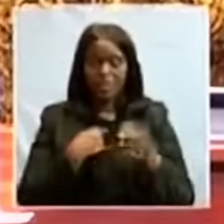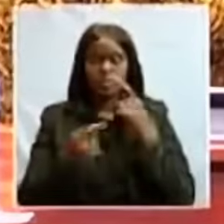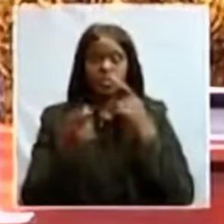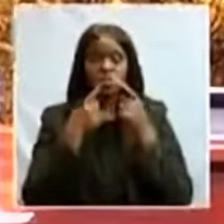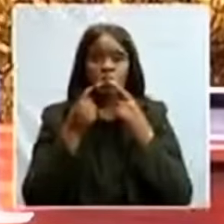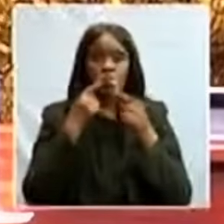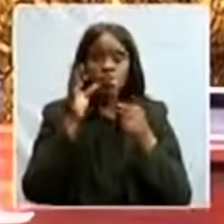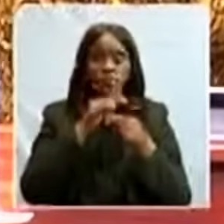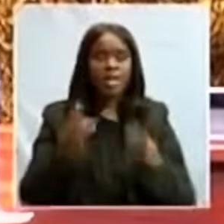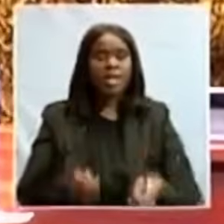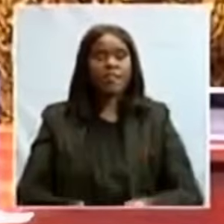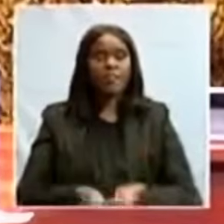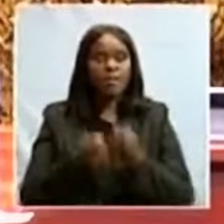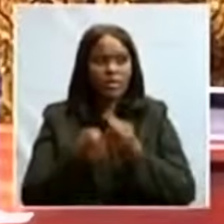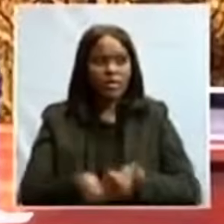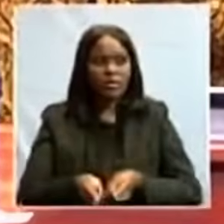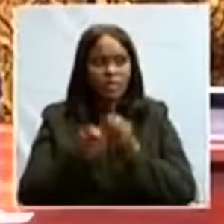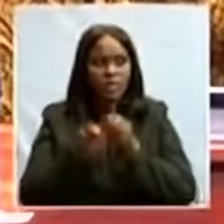like volleyball,